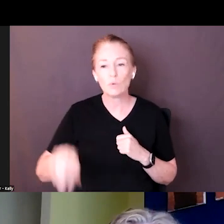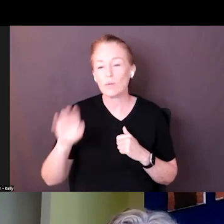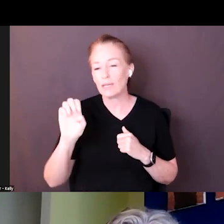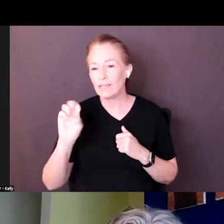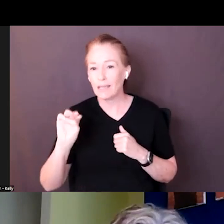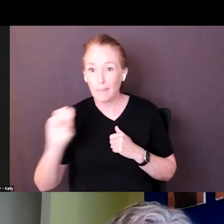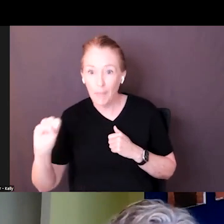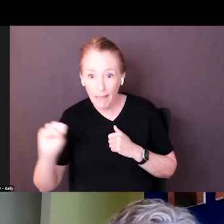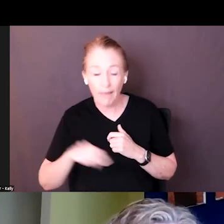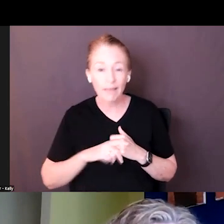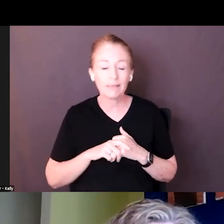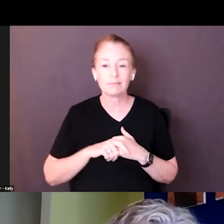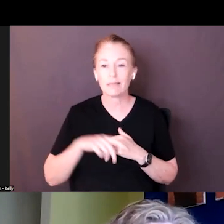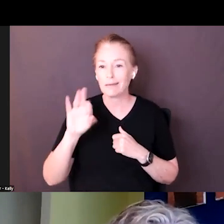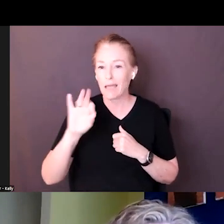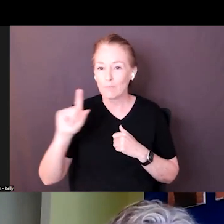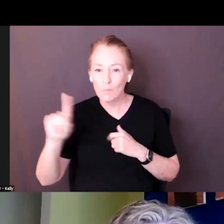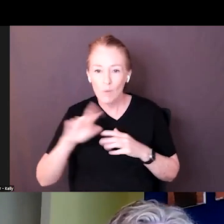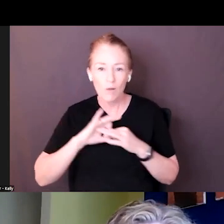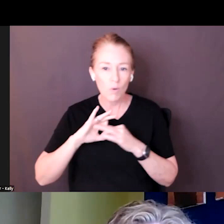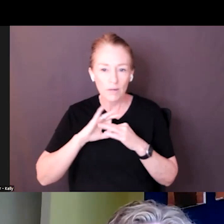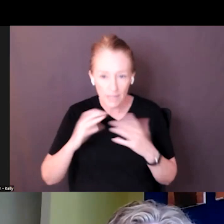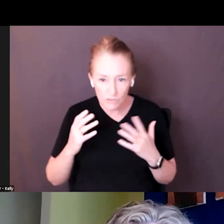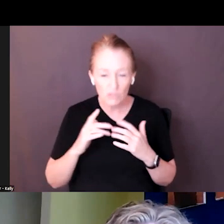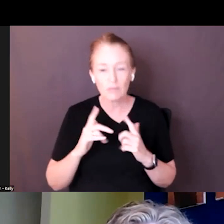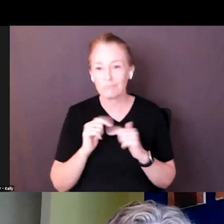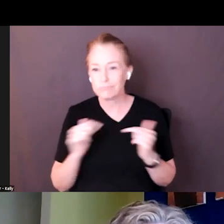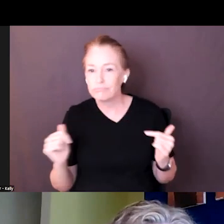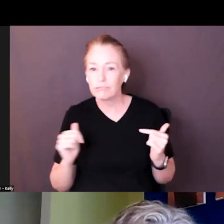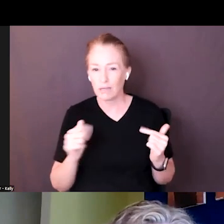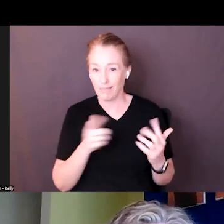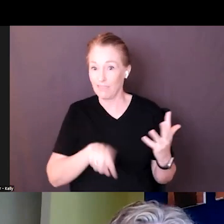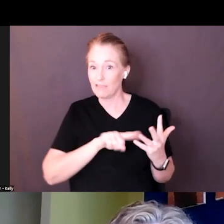All of those drew a lot of attention. Next slide.